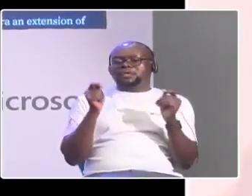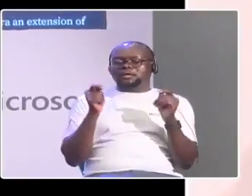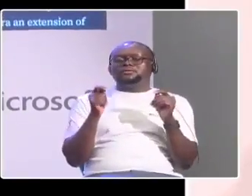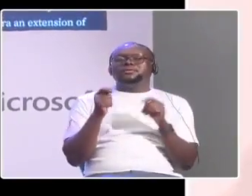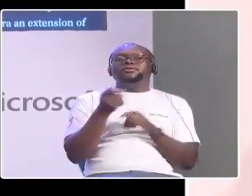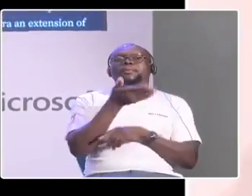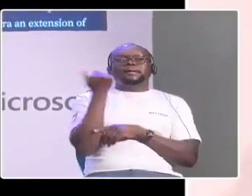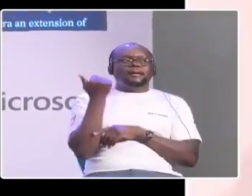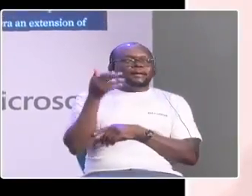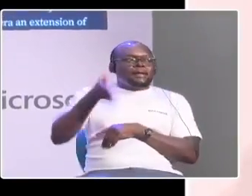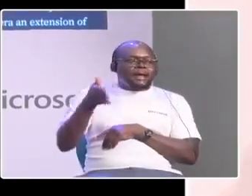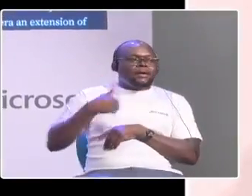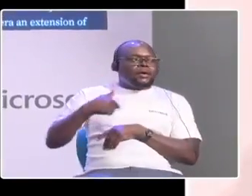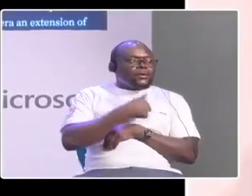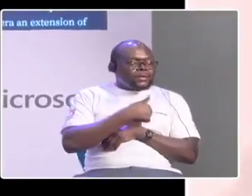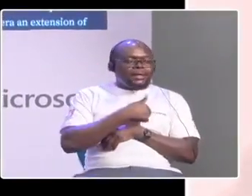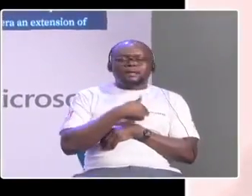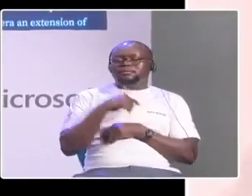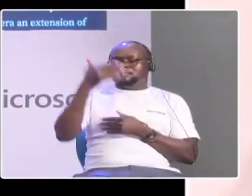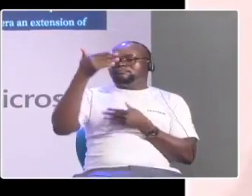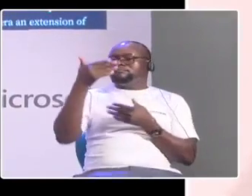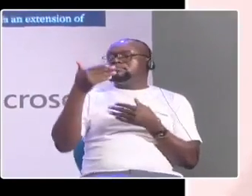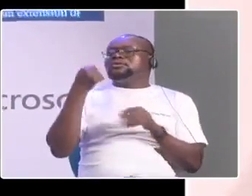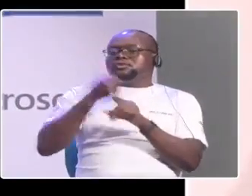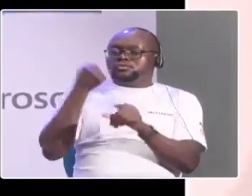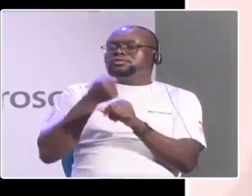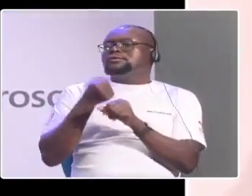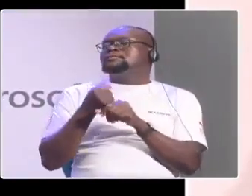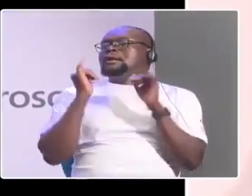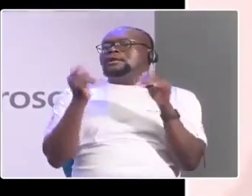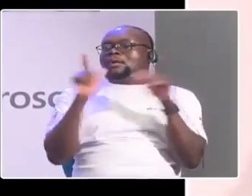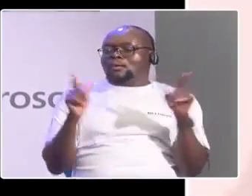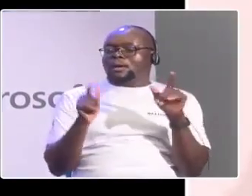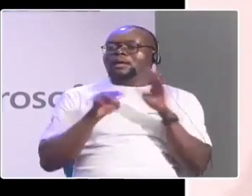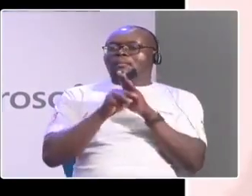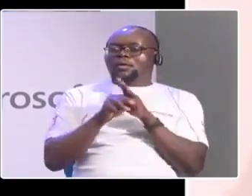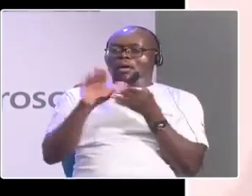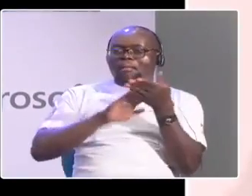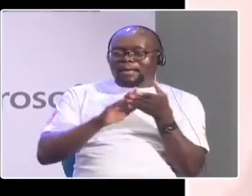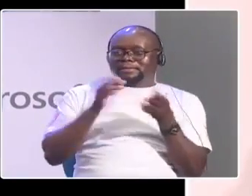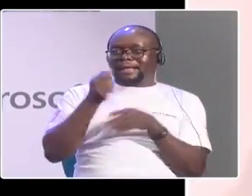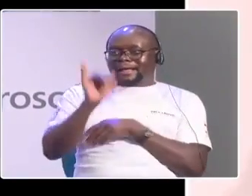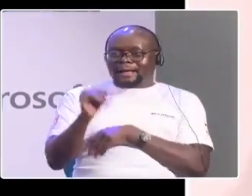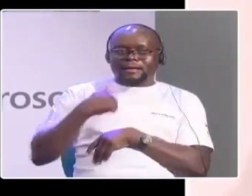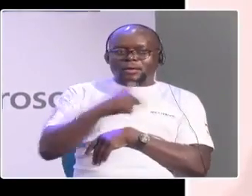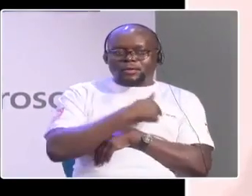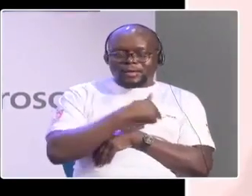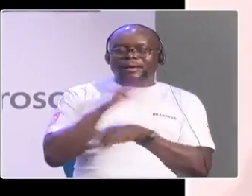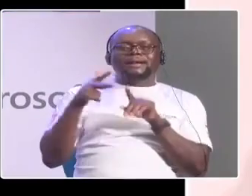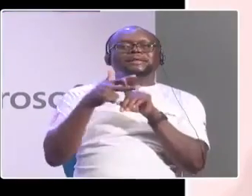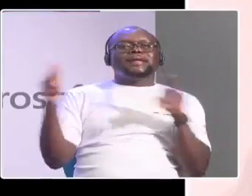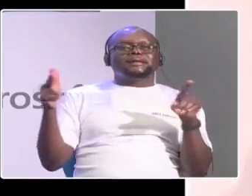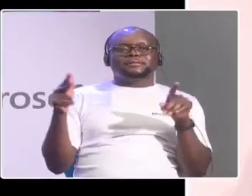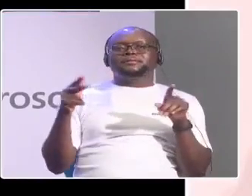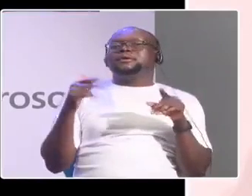off. And now we're on the forefront of this new language model-based AI, and we're just at the beginning.